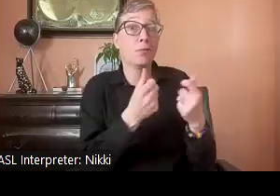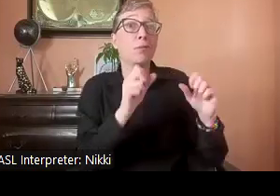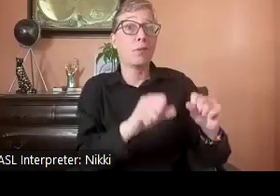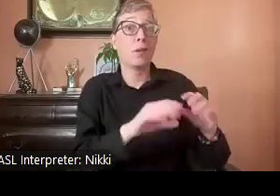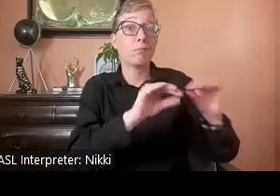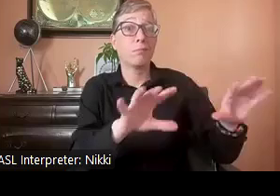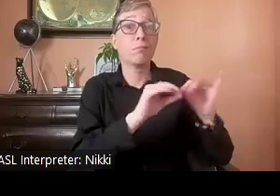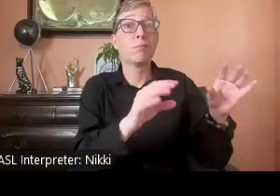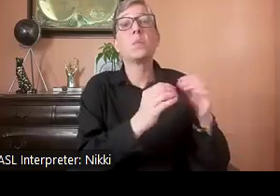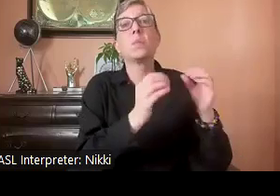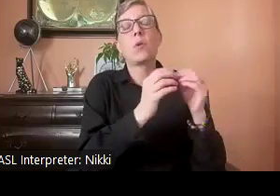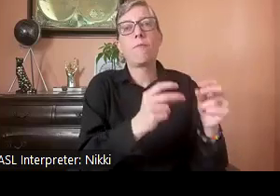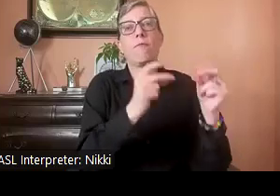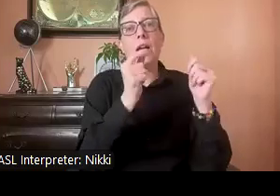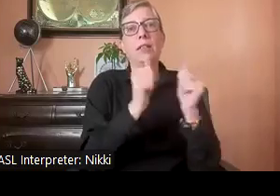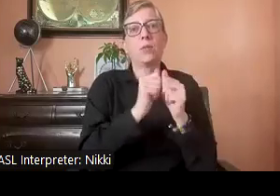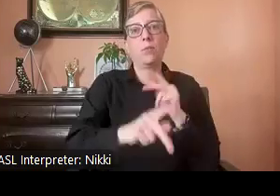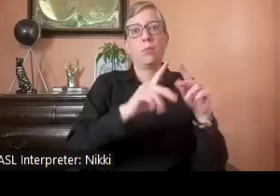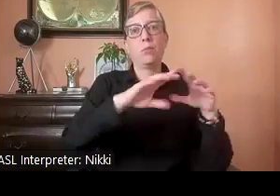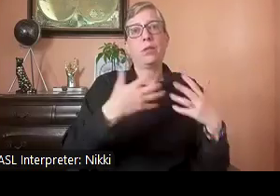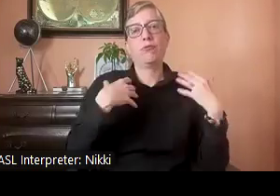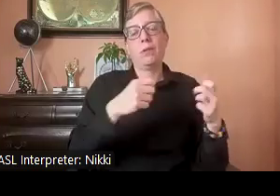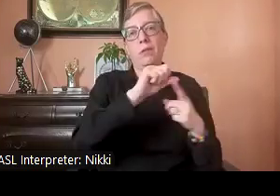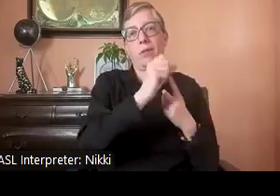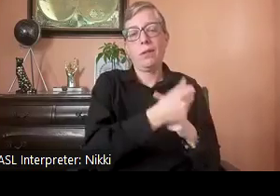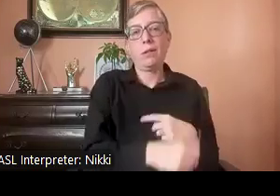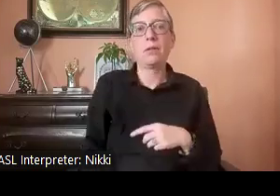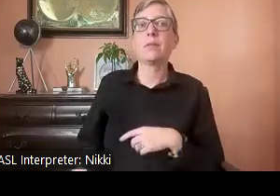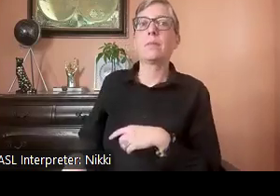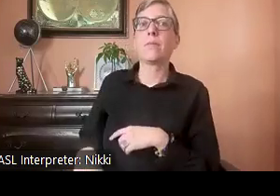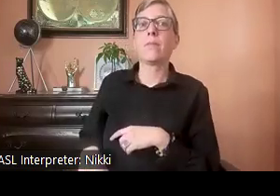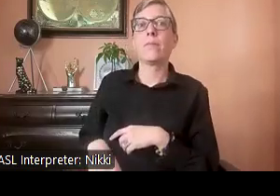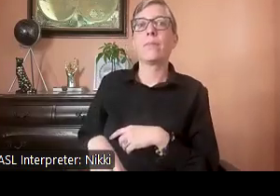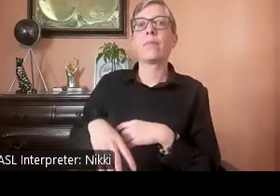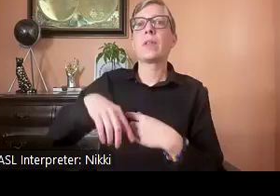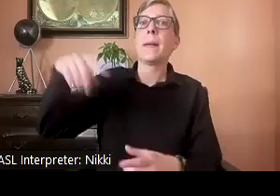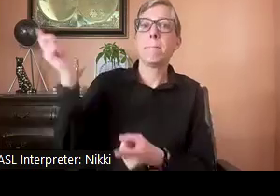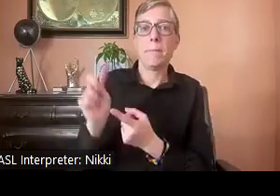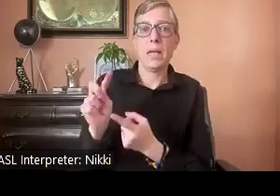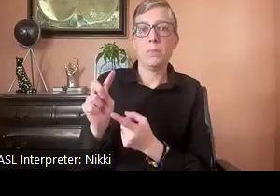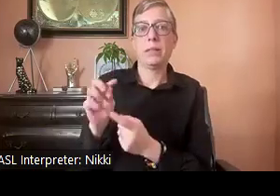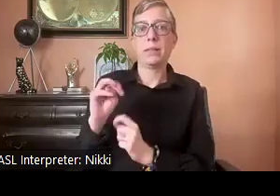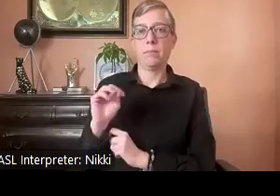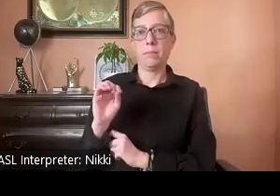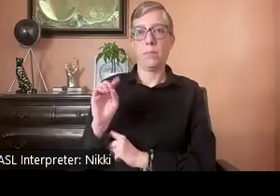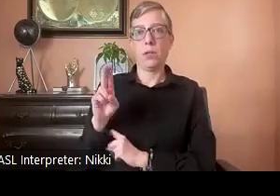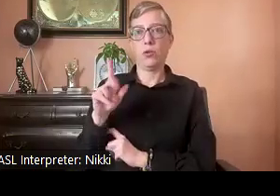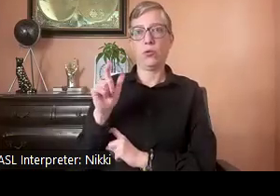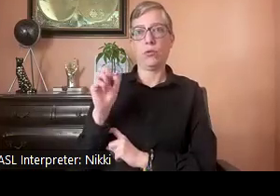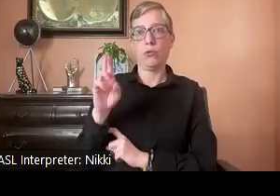quicker in population health settings. Minimize modular sequential treatments with